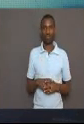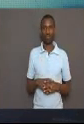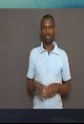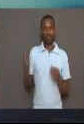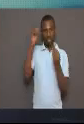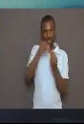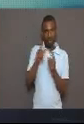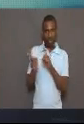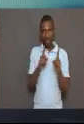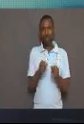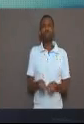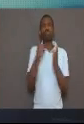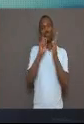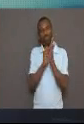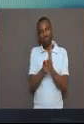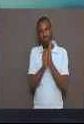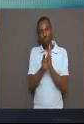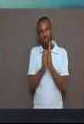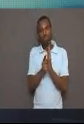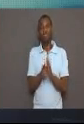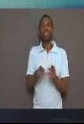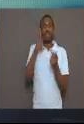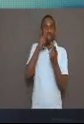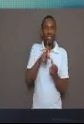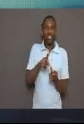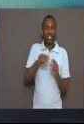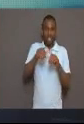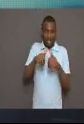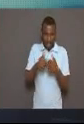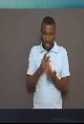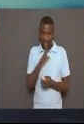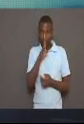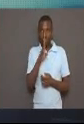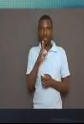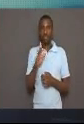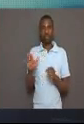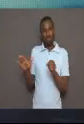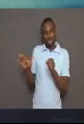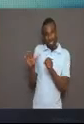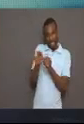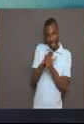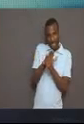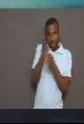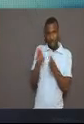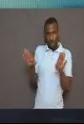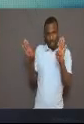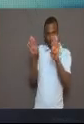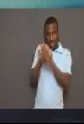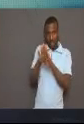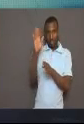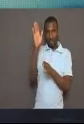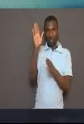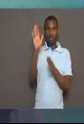have studied many different examples of pressure created by contained